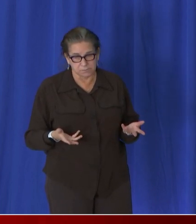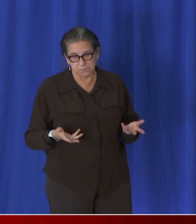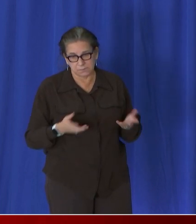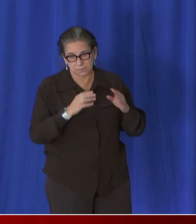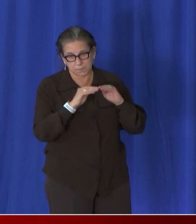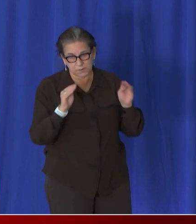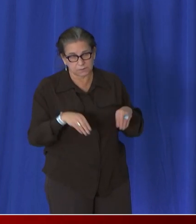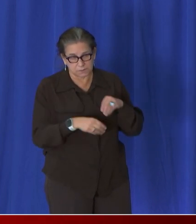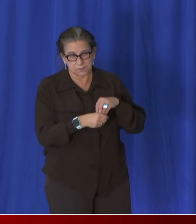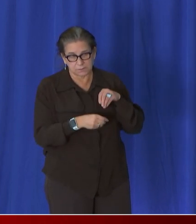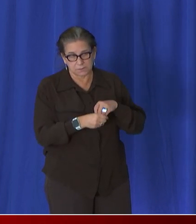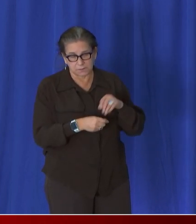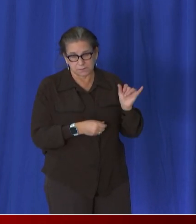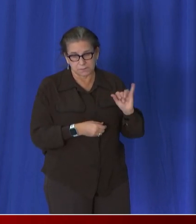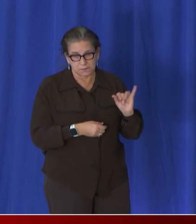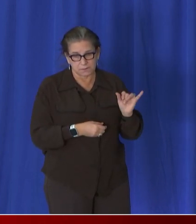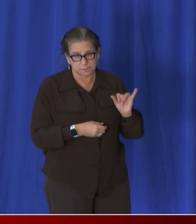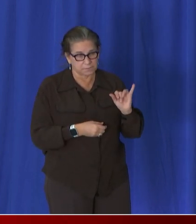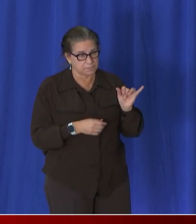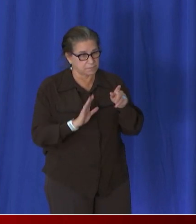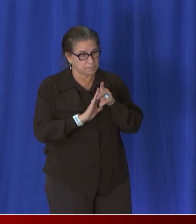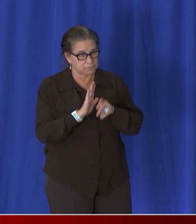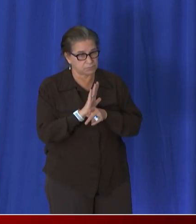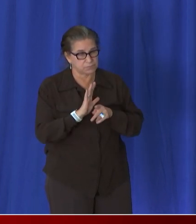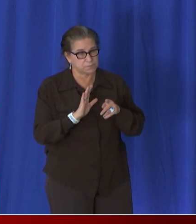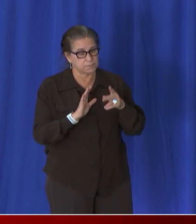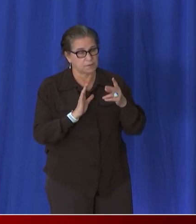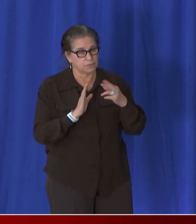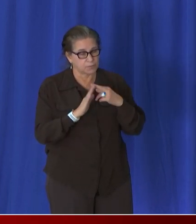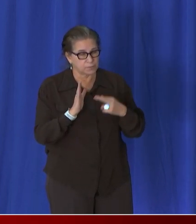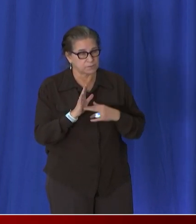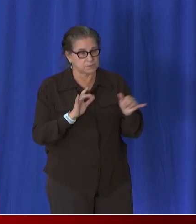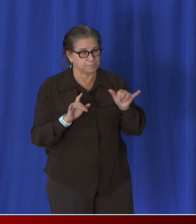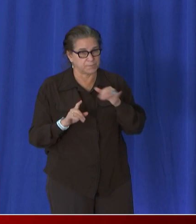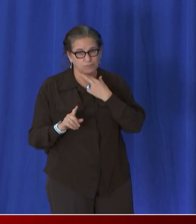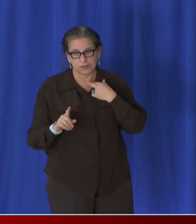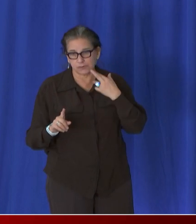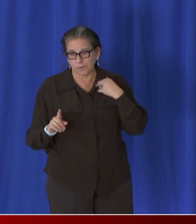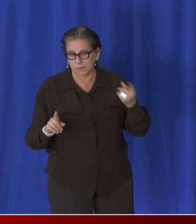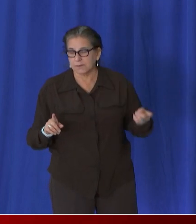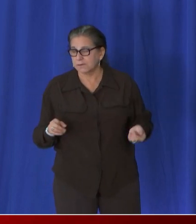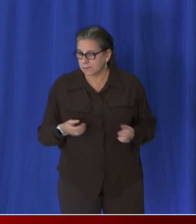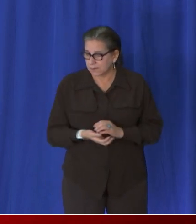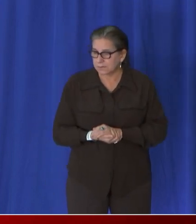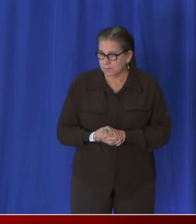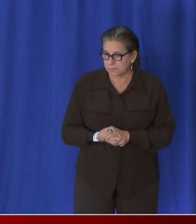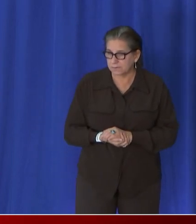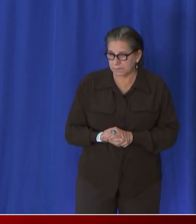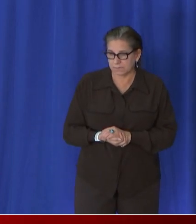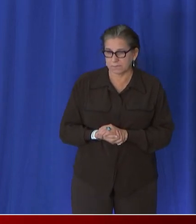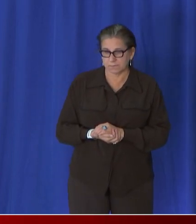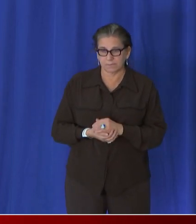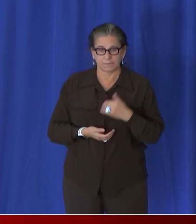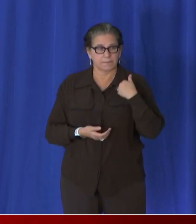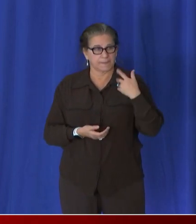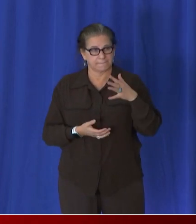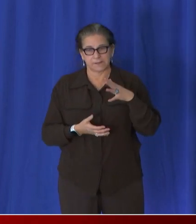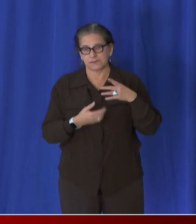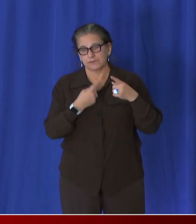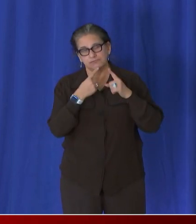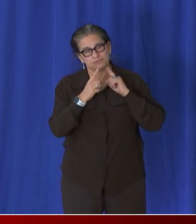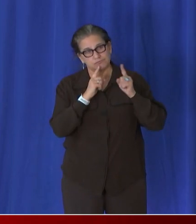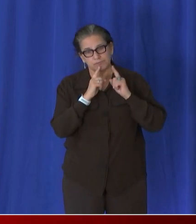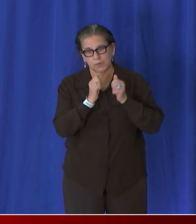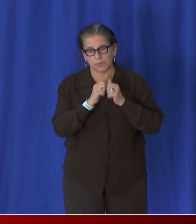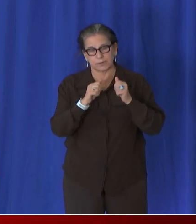insight as to whether or not they'll follow suit? Yeah, so we've been engaging with stakeholders. What we'll do next week, too, before we put out the